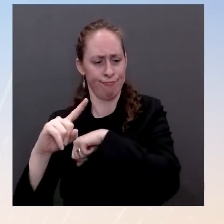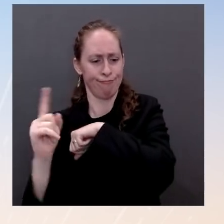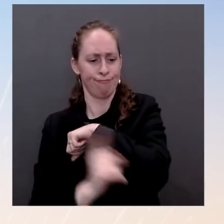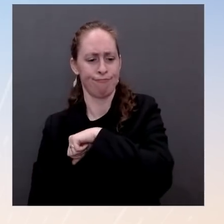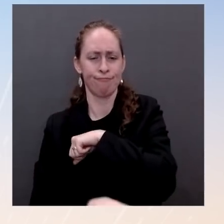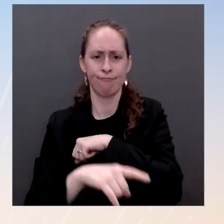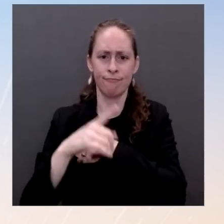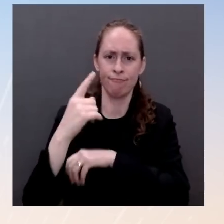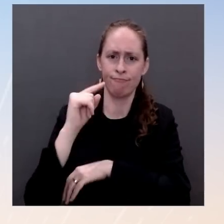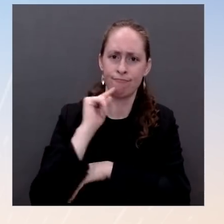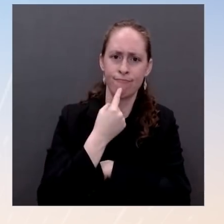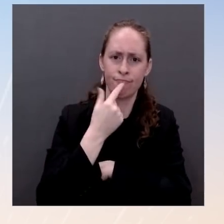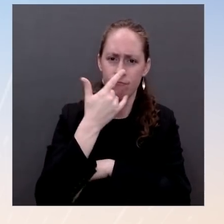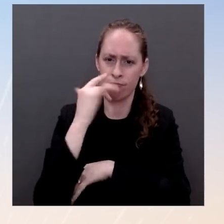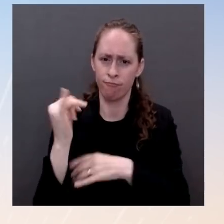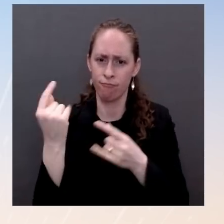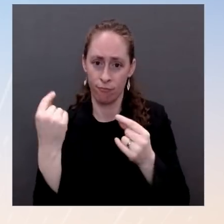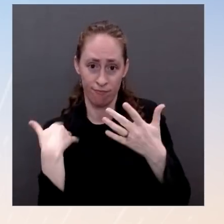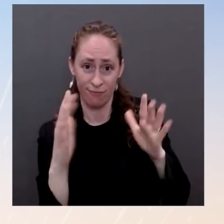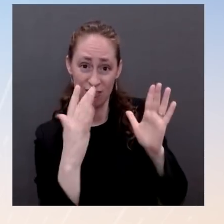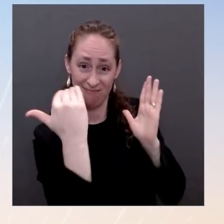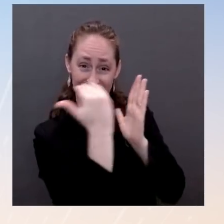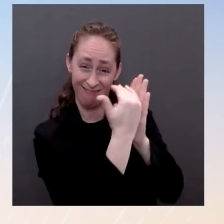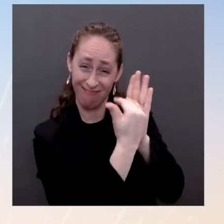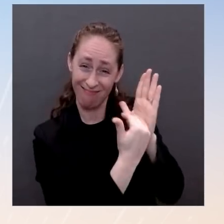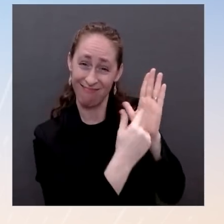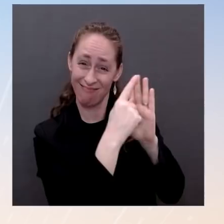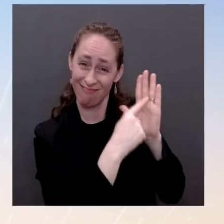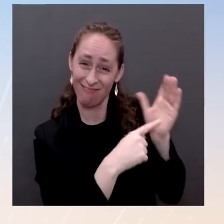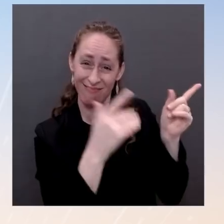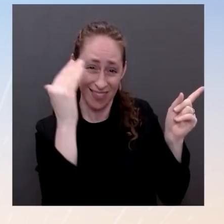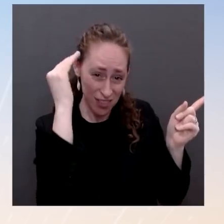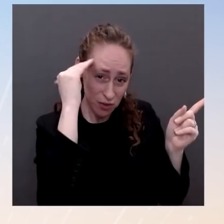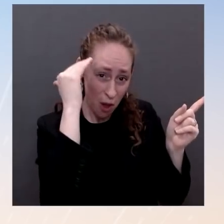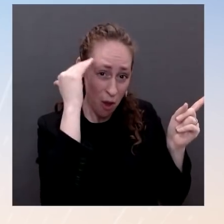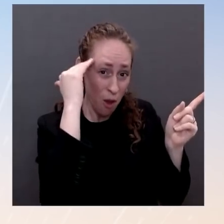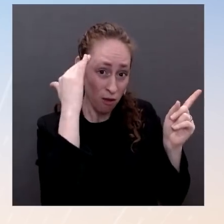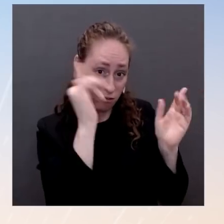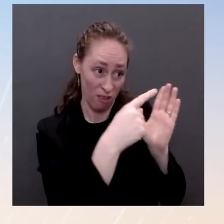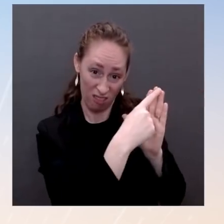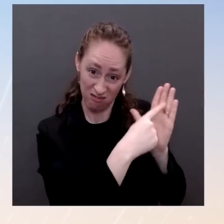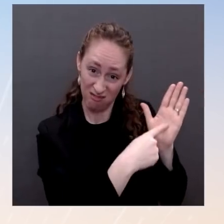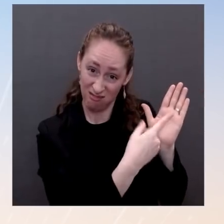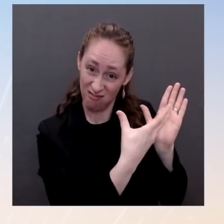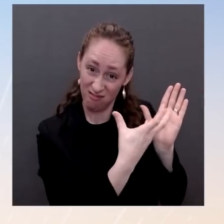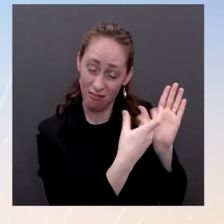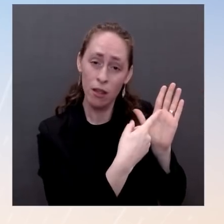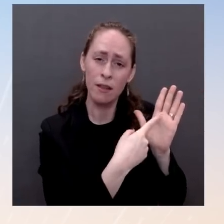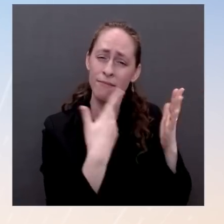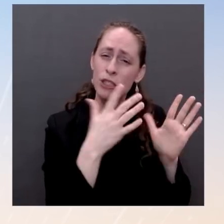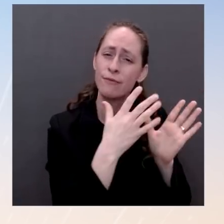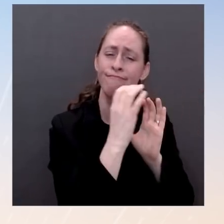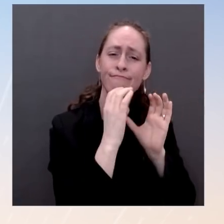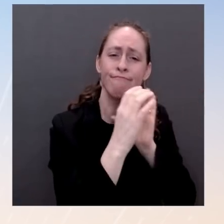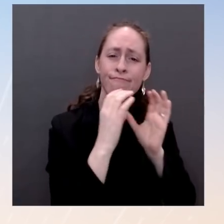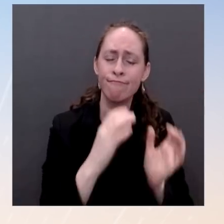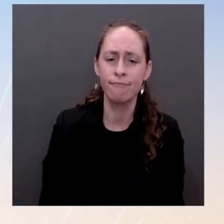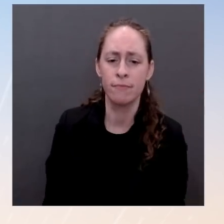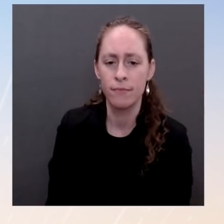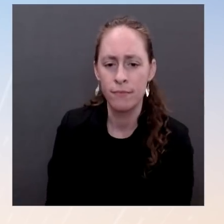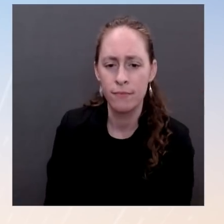going to decide which path he chooses. Go ahead. Jen, I just wanted to close the loop on a few things. So